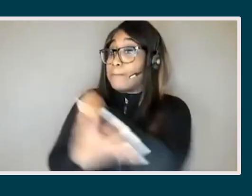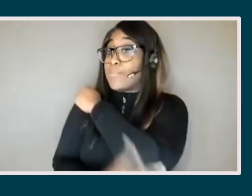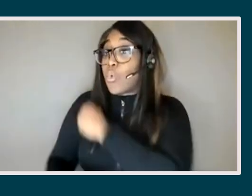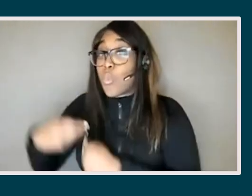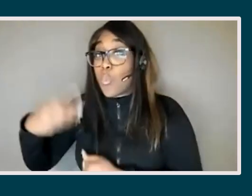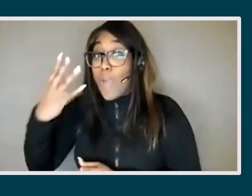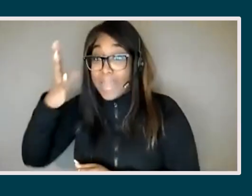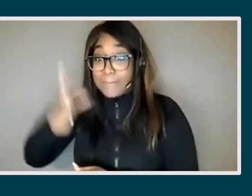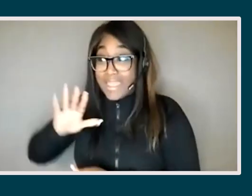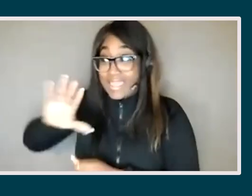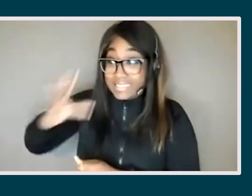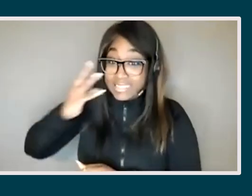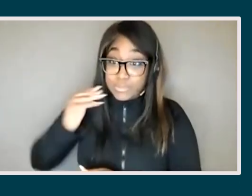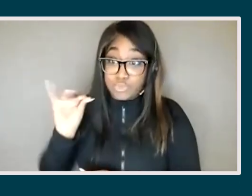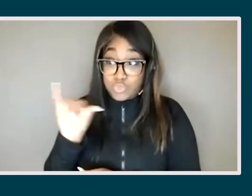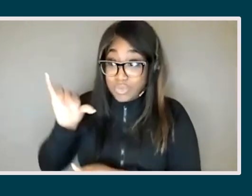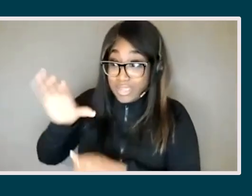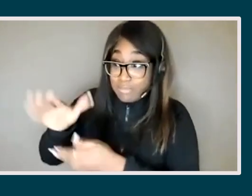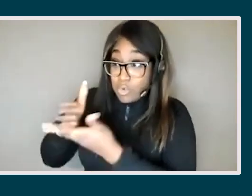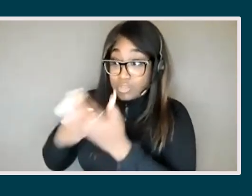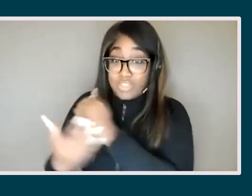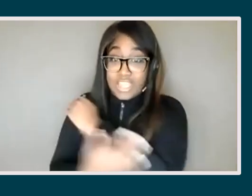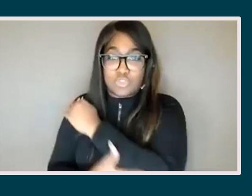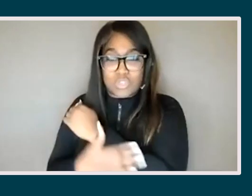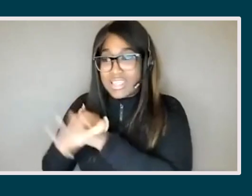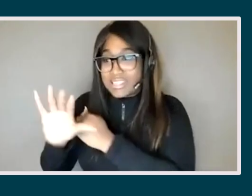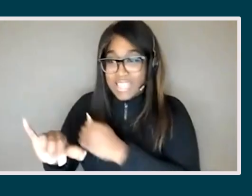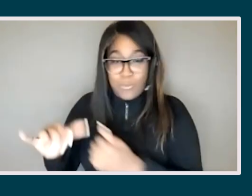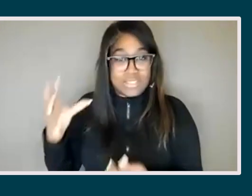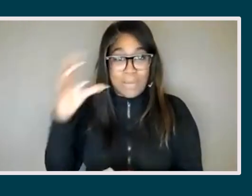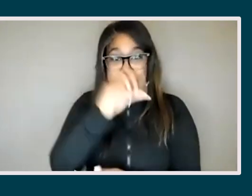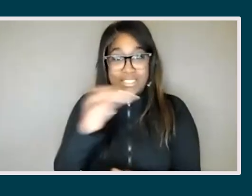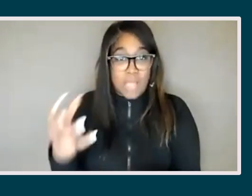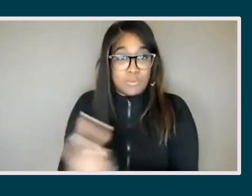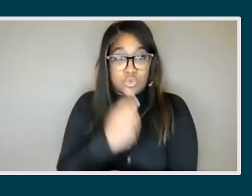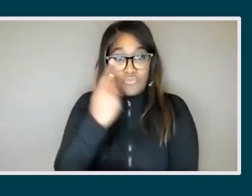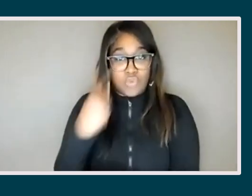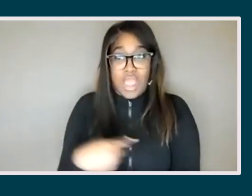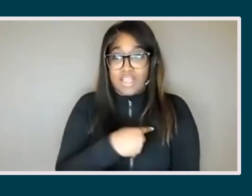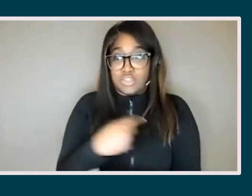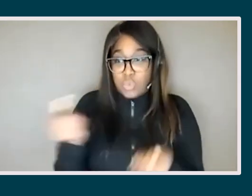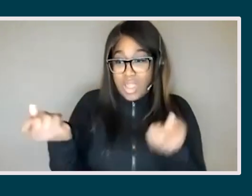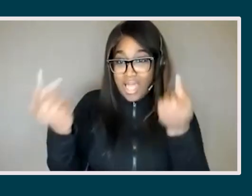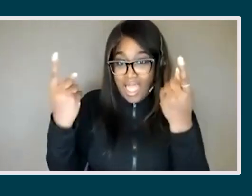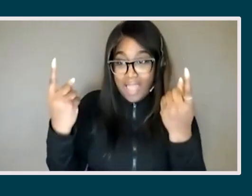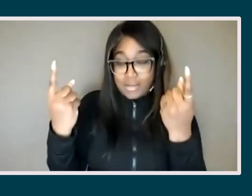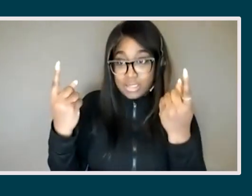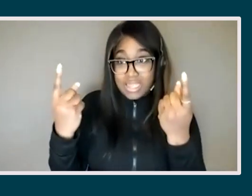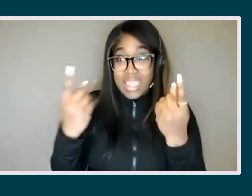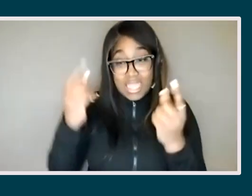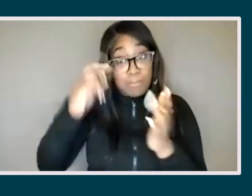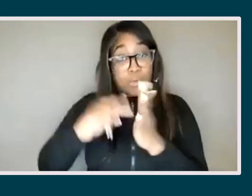of our country, I've missed the opportunity to get us aligned in purpose in order to, and again,